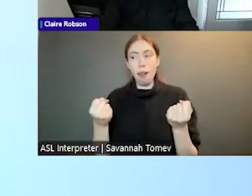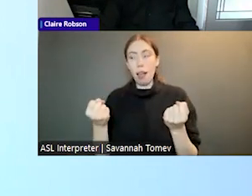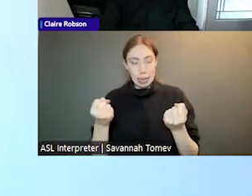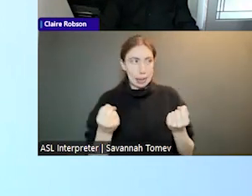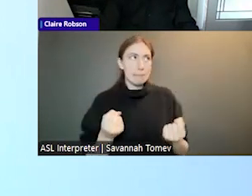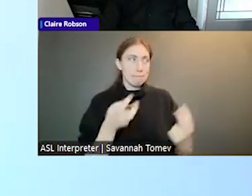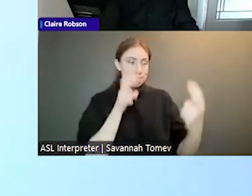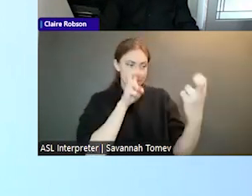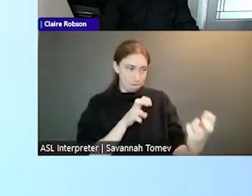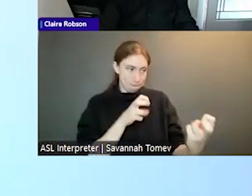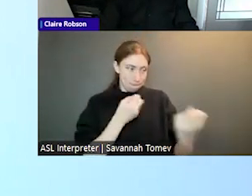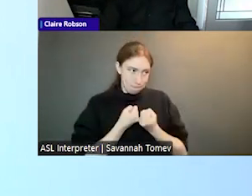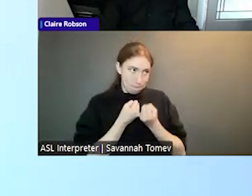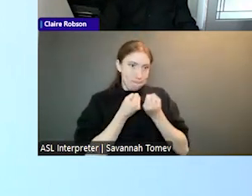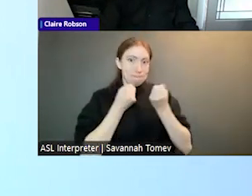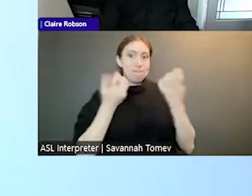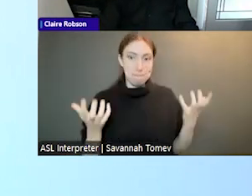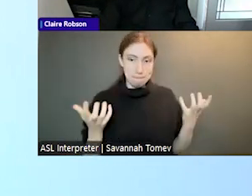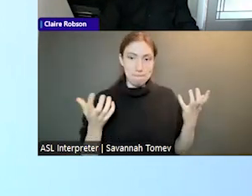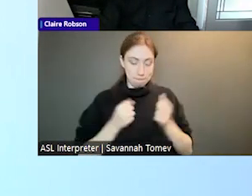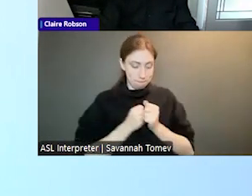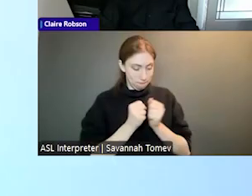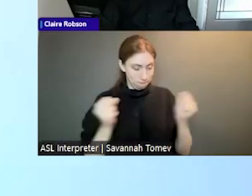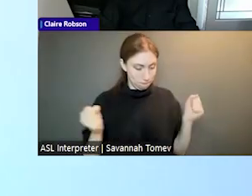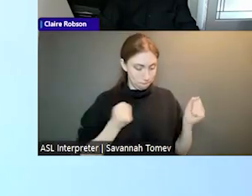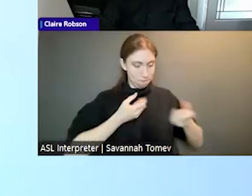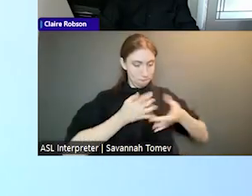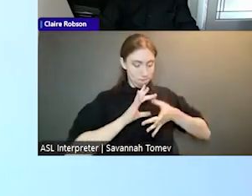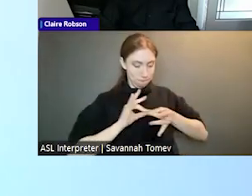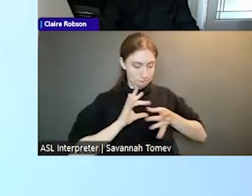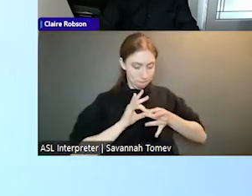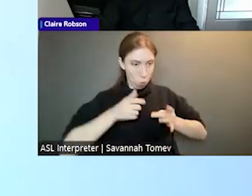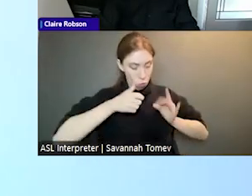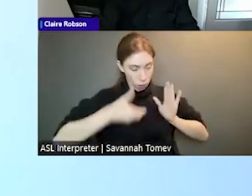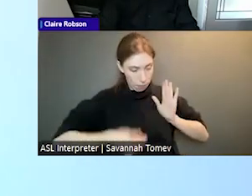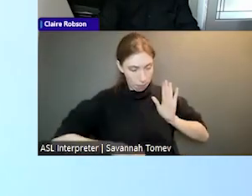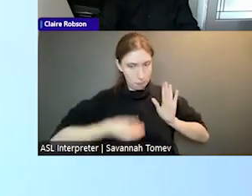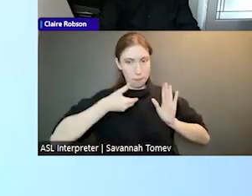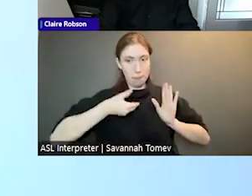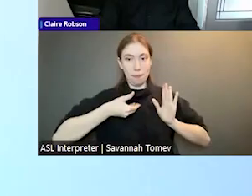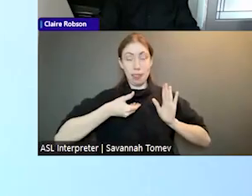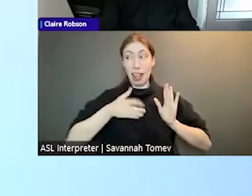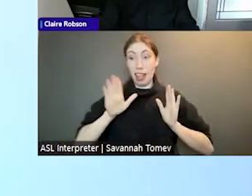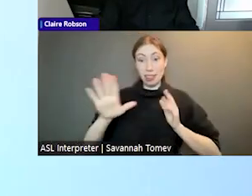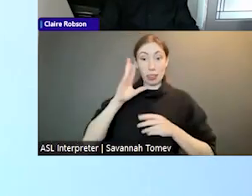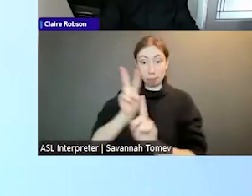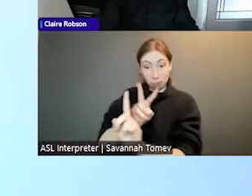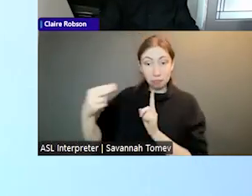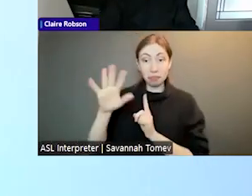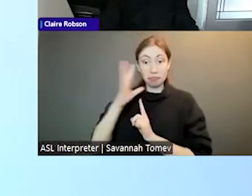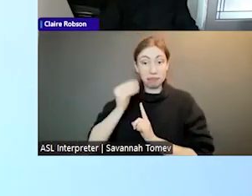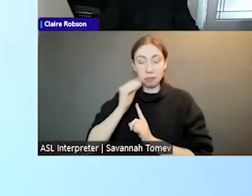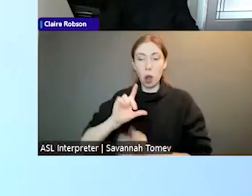such delicate and revealing narratives published across the globe by an